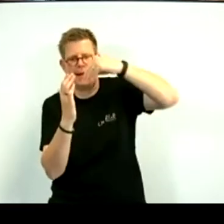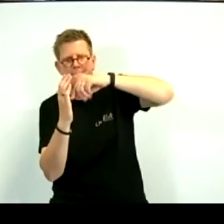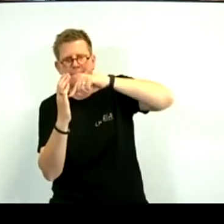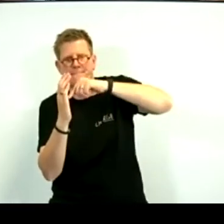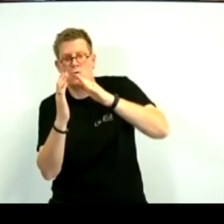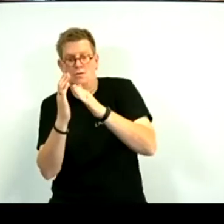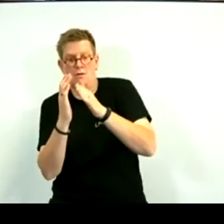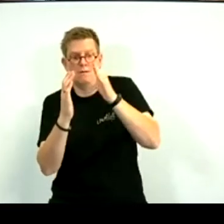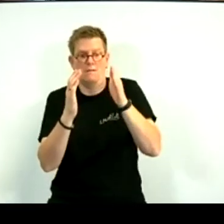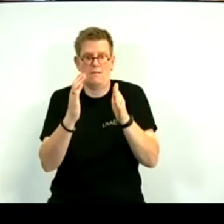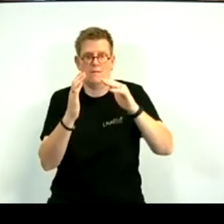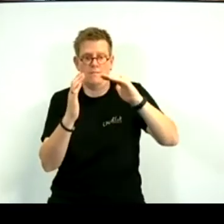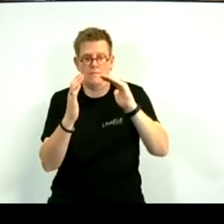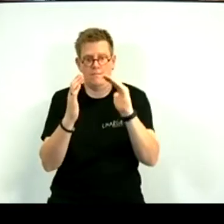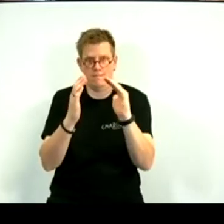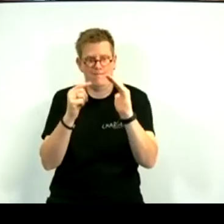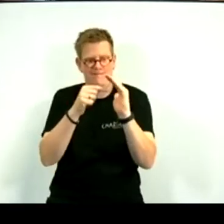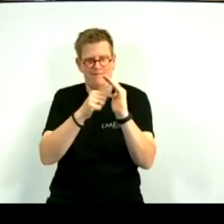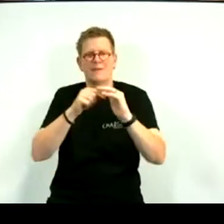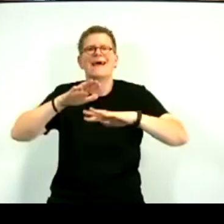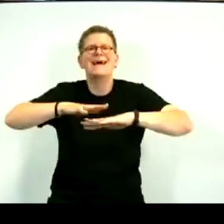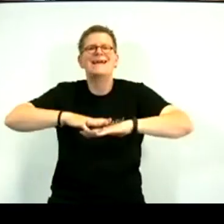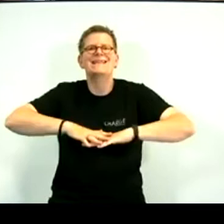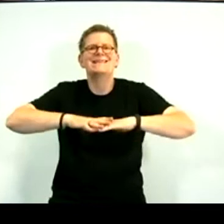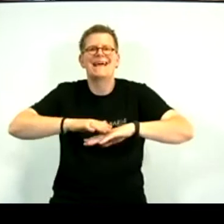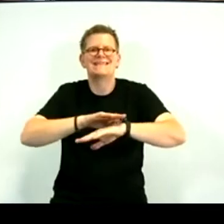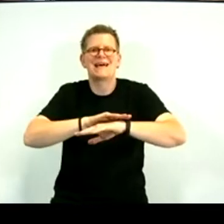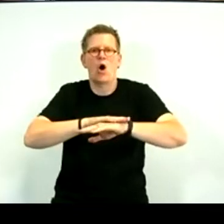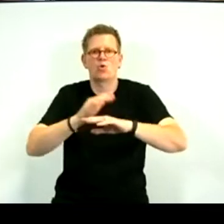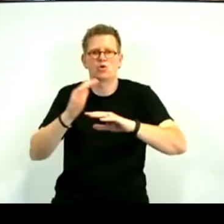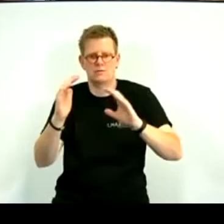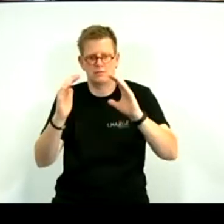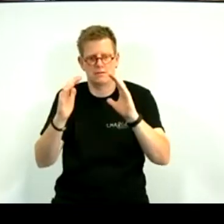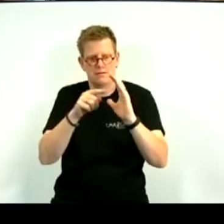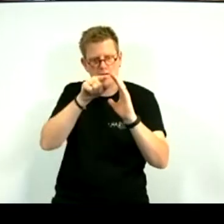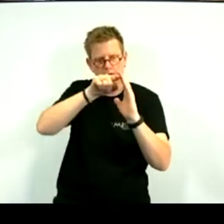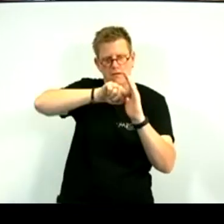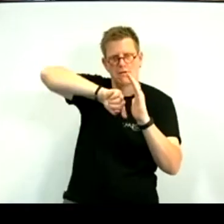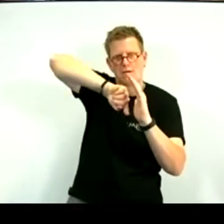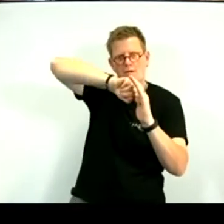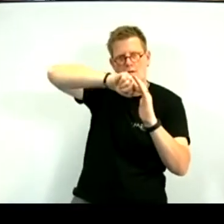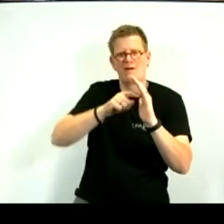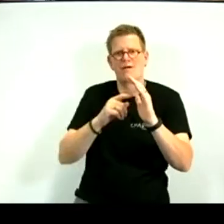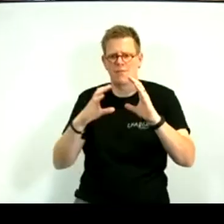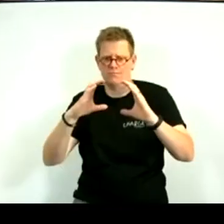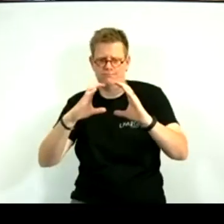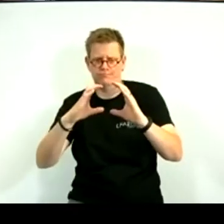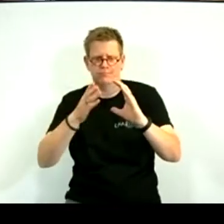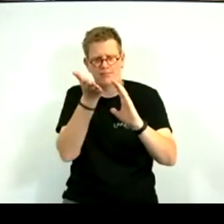all around the lining, all around the inside at the back of the eye. And then you see the optic disc and